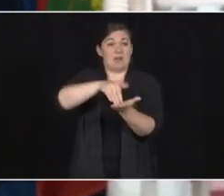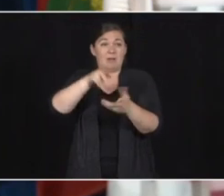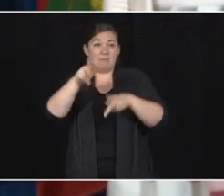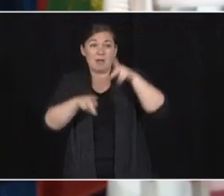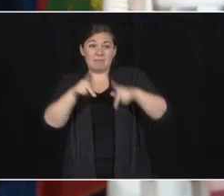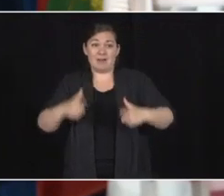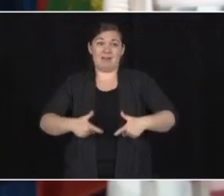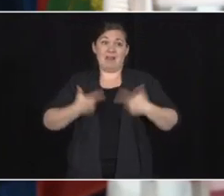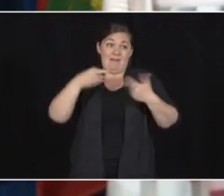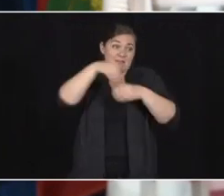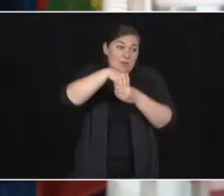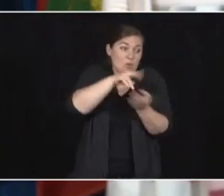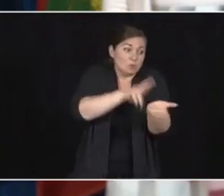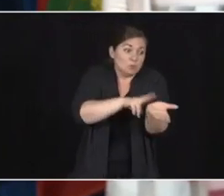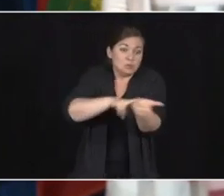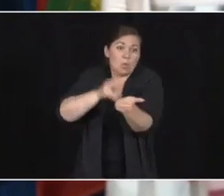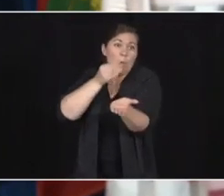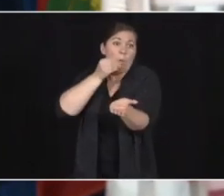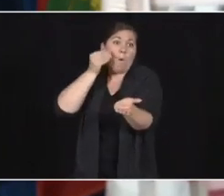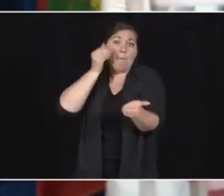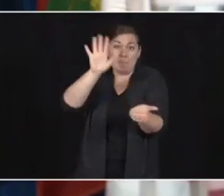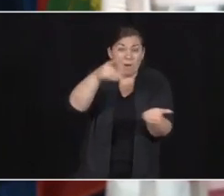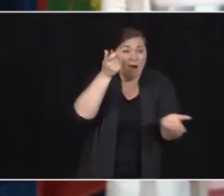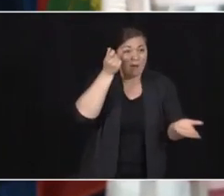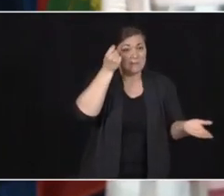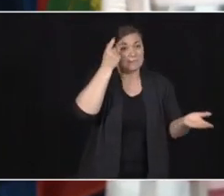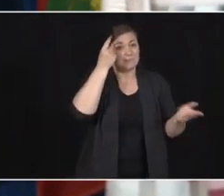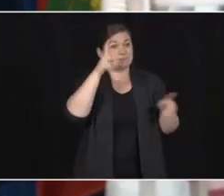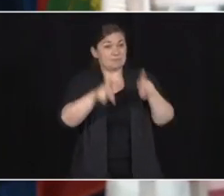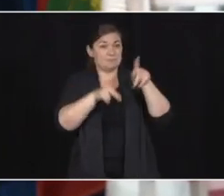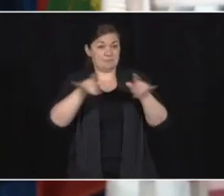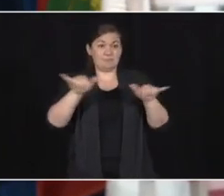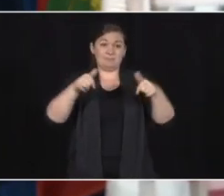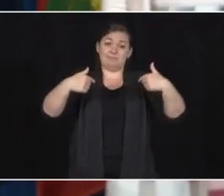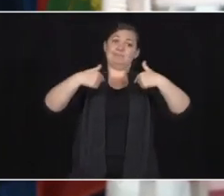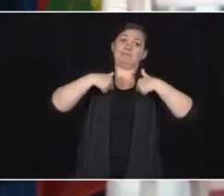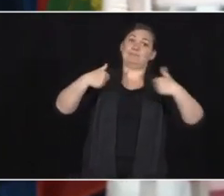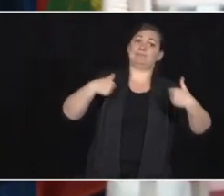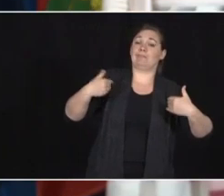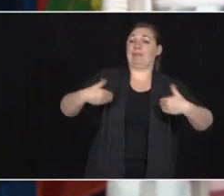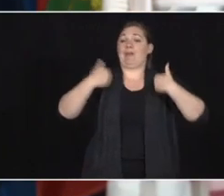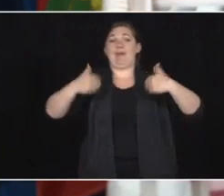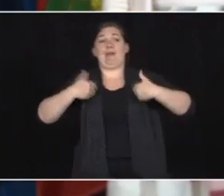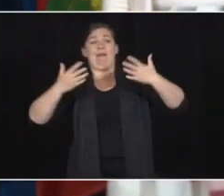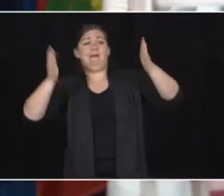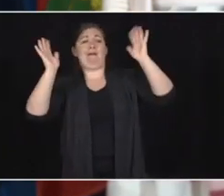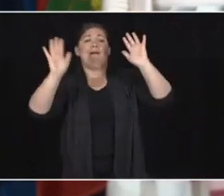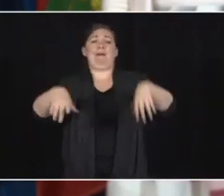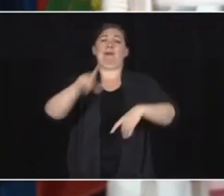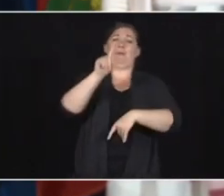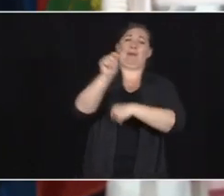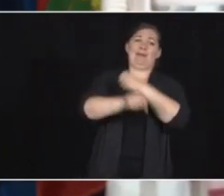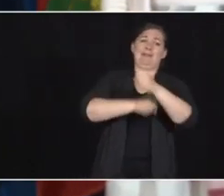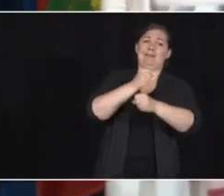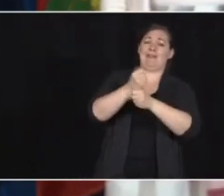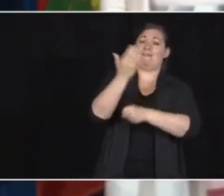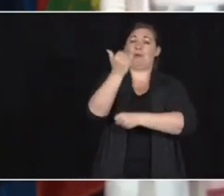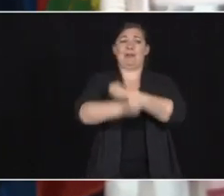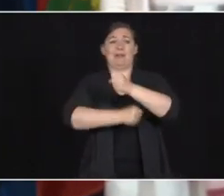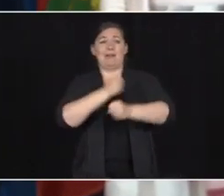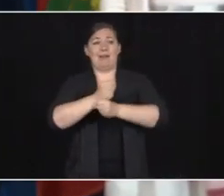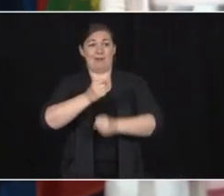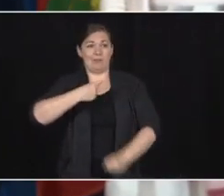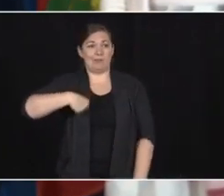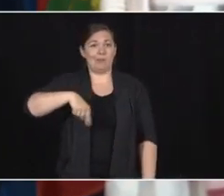baby boomers, as young guys like you and I, another 10, 15, 20 years, they start rolling into